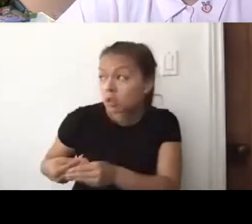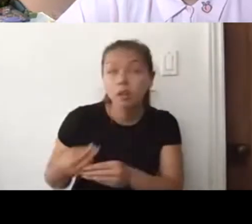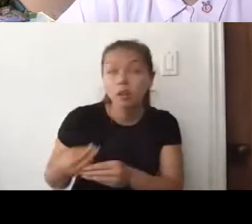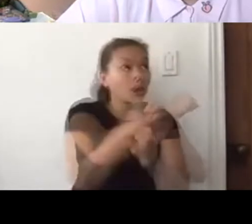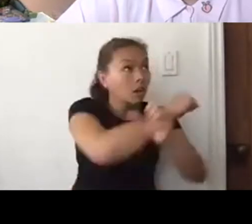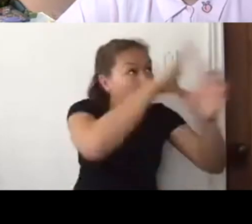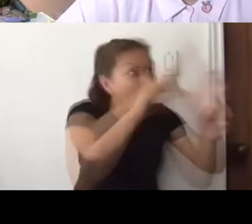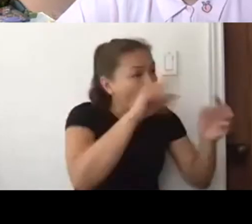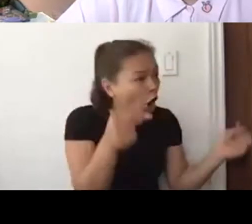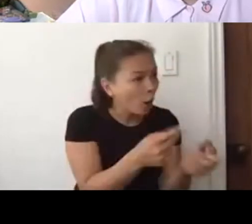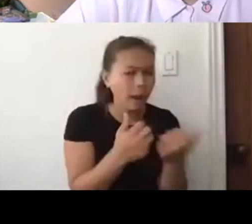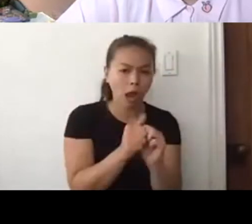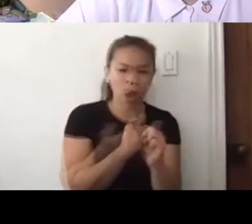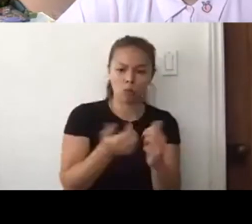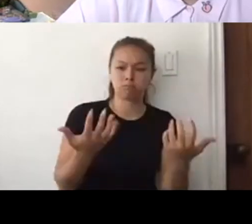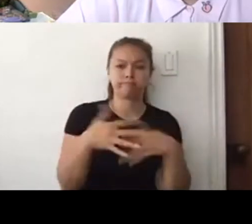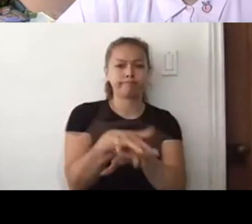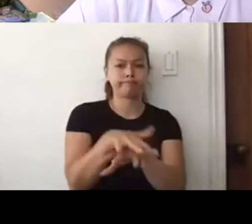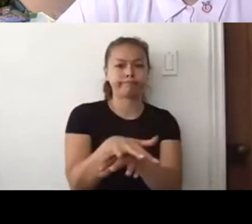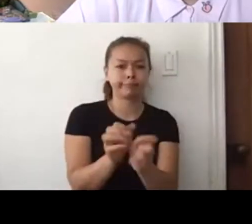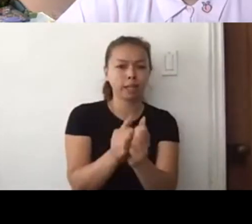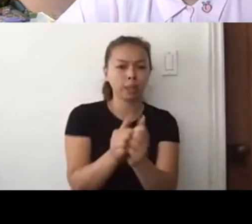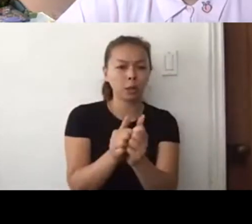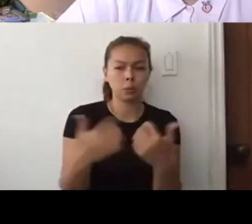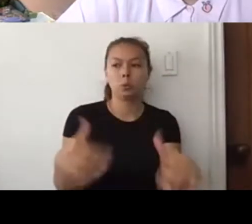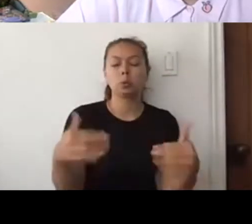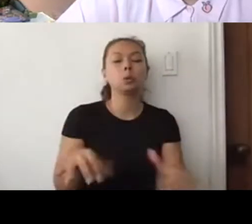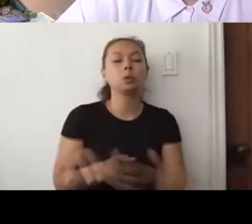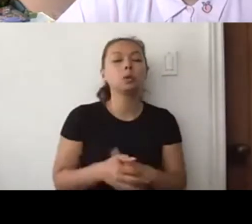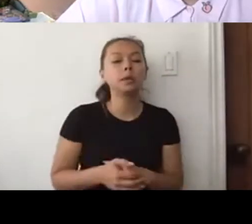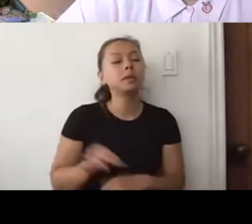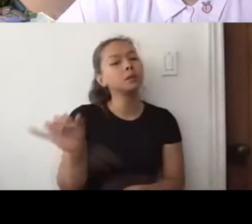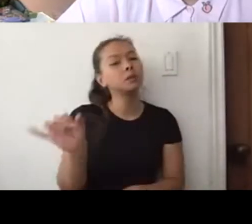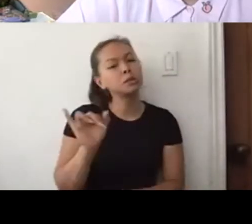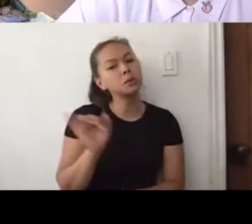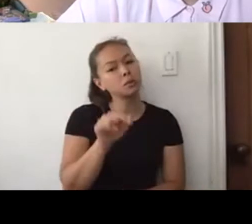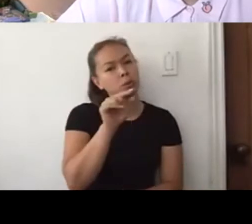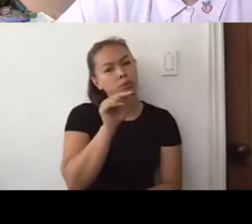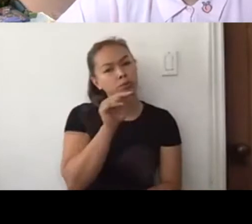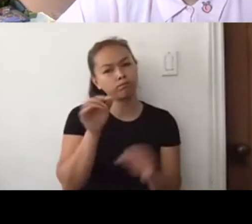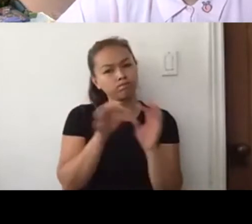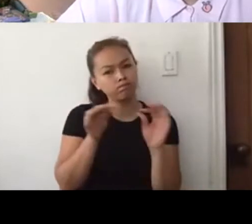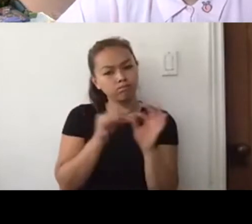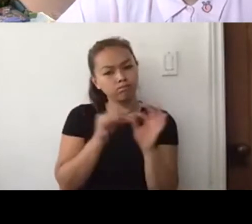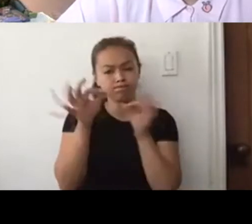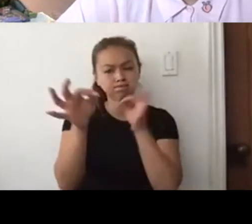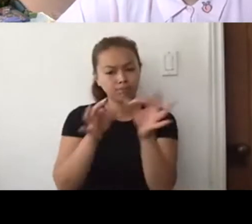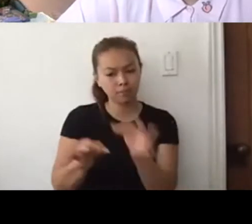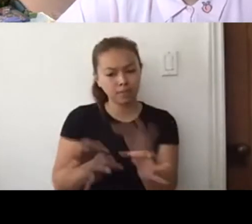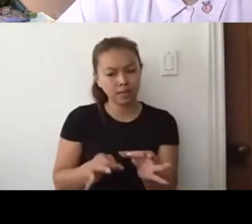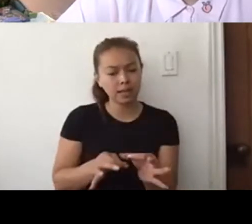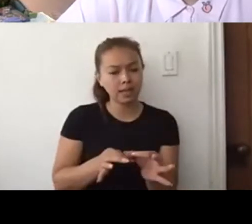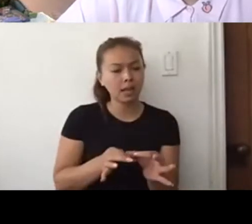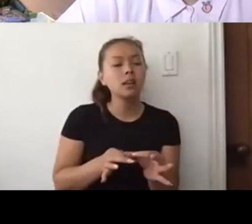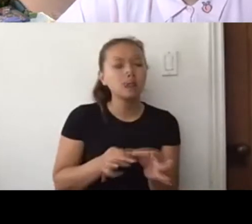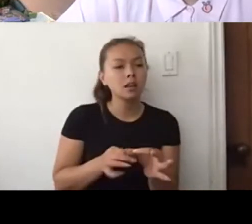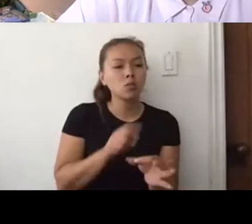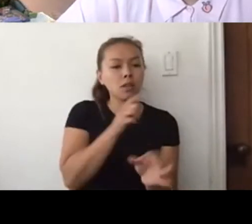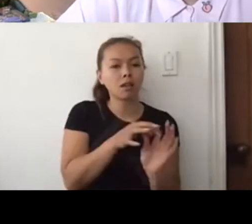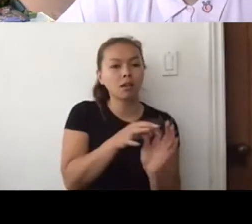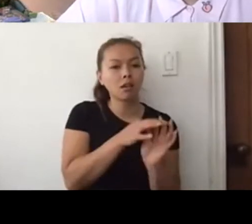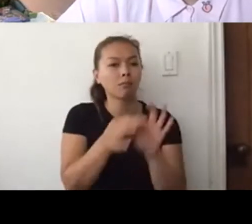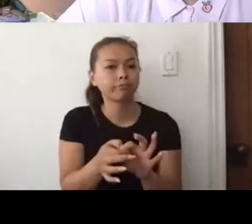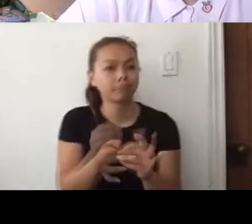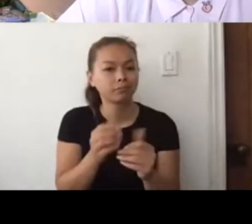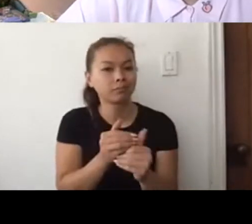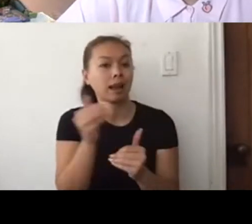I love how you kind of really helped us to lean into the next theme around masculinity in particular. So theme